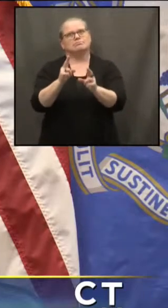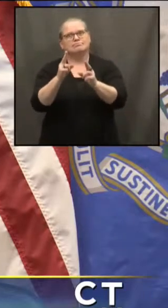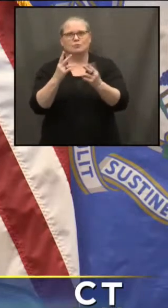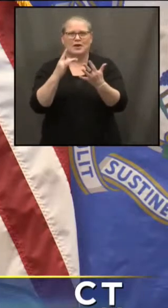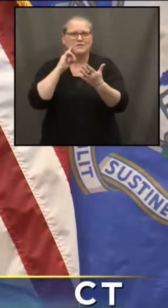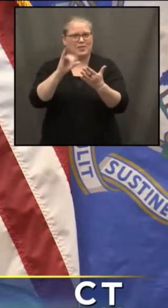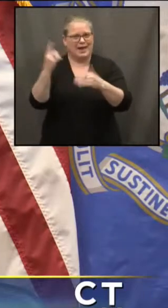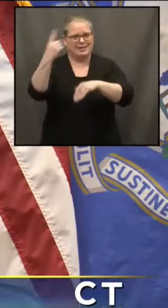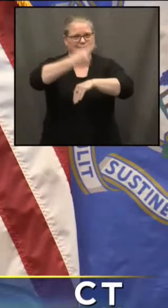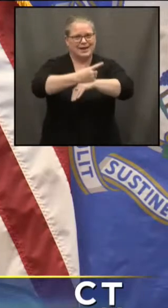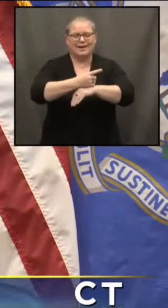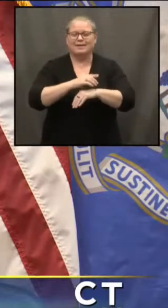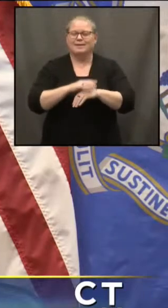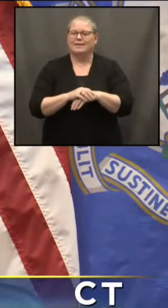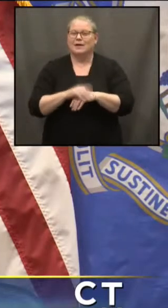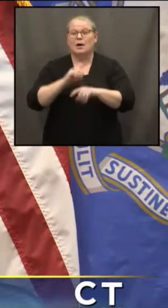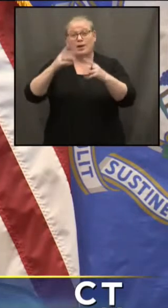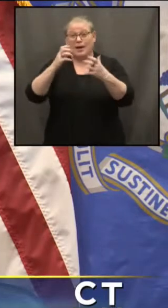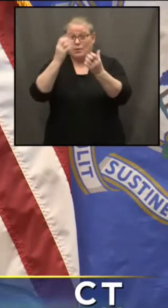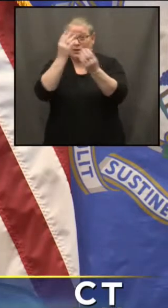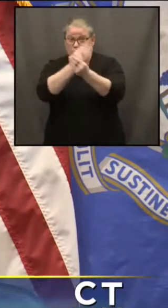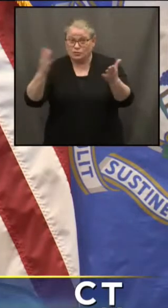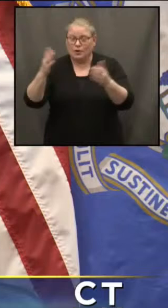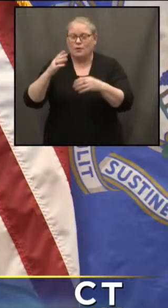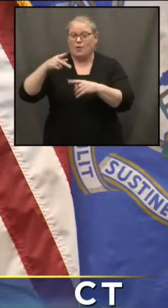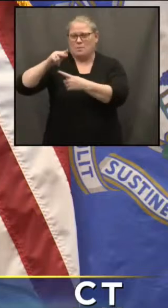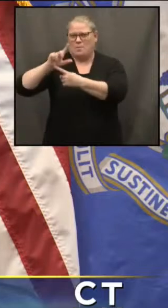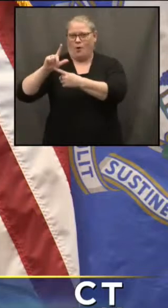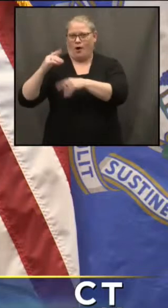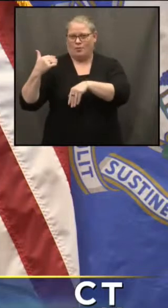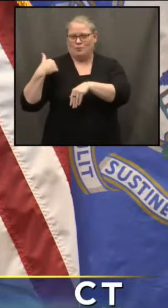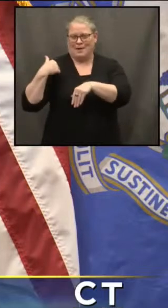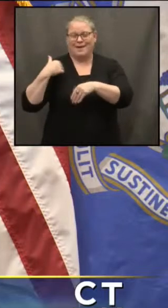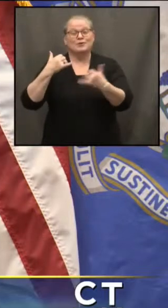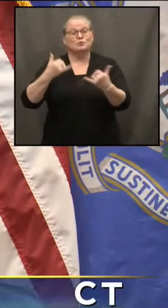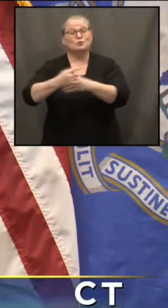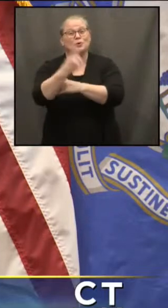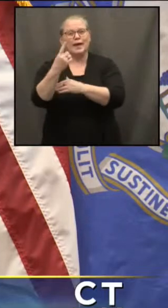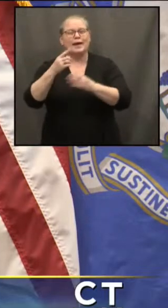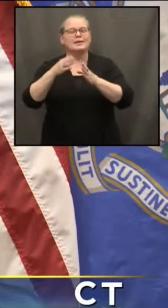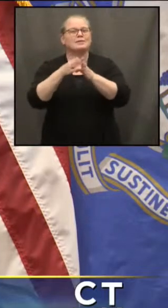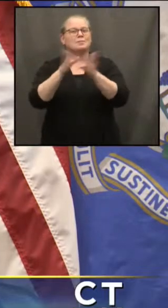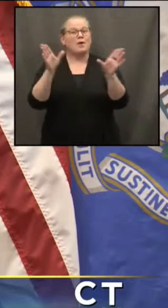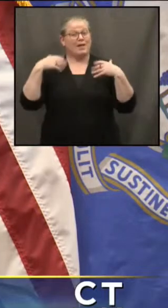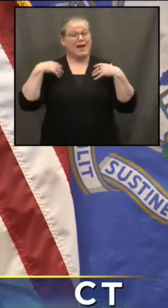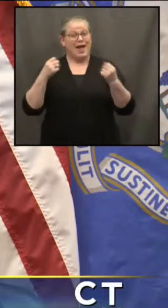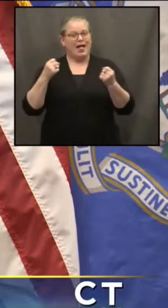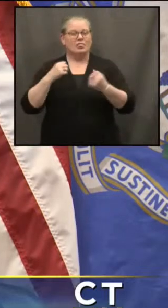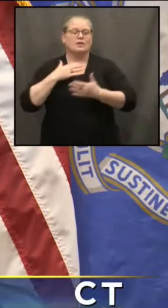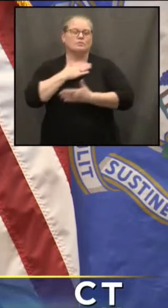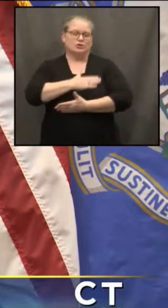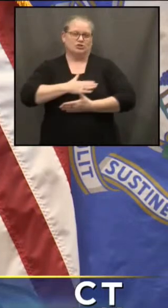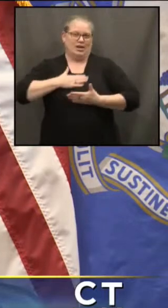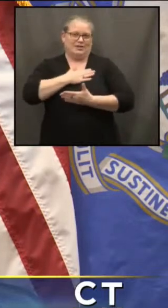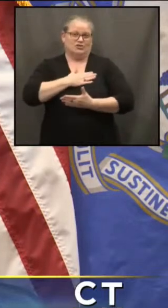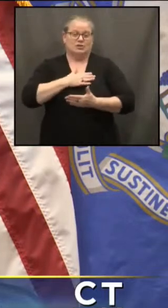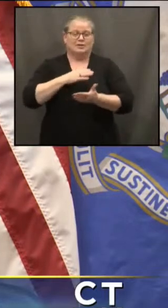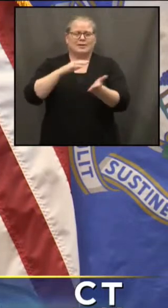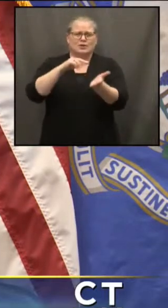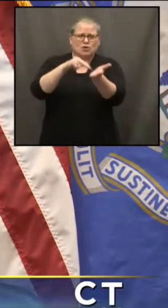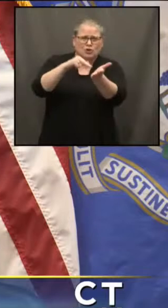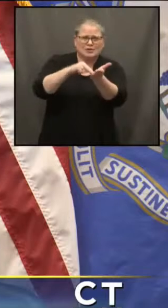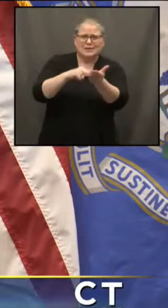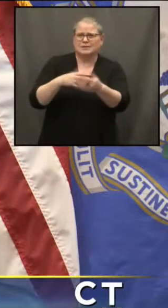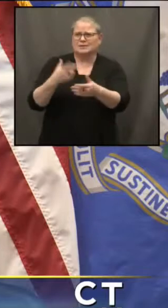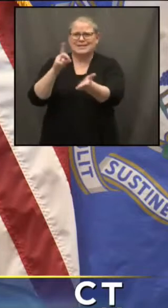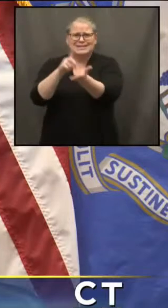since Paul reminds me it is Public Health Appreciation Day. These nurses and docs, they've been showing up every day